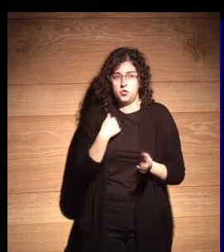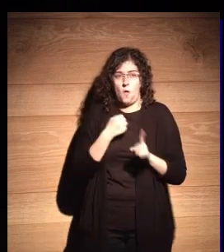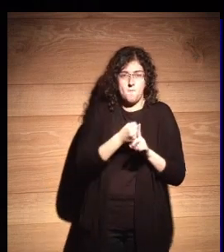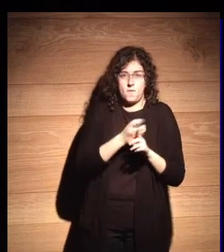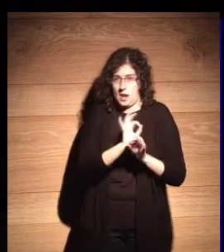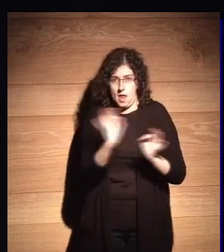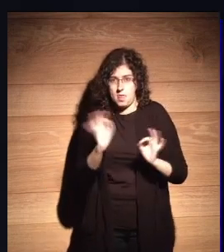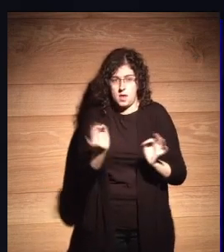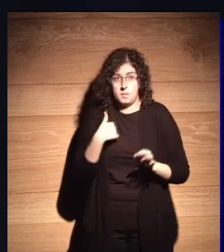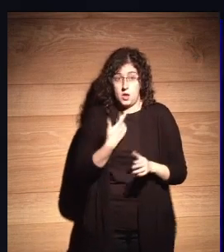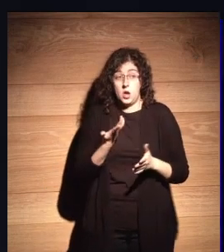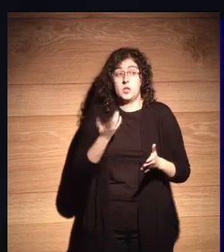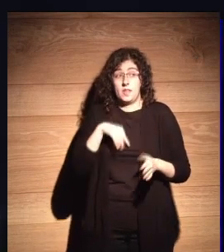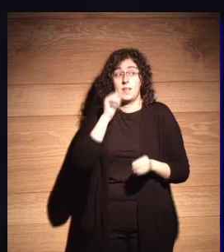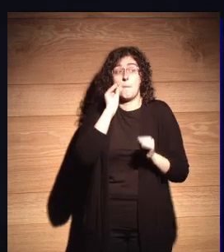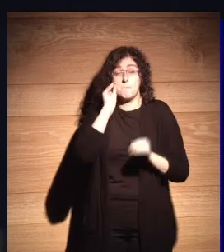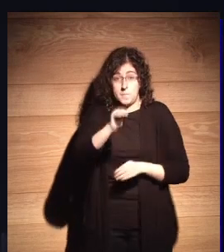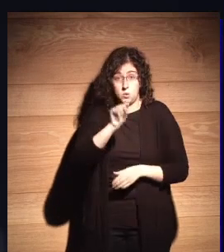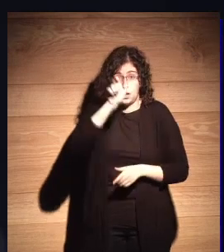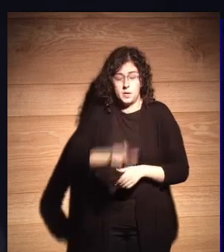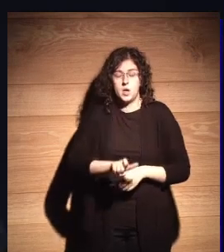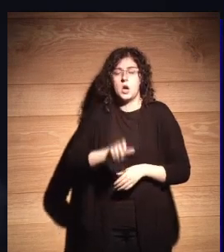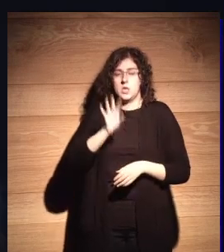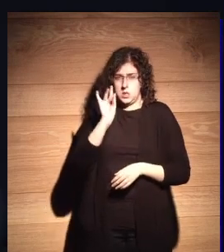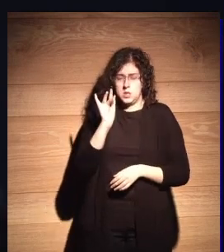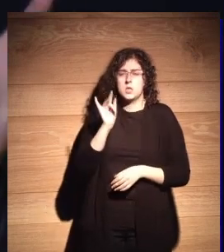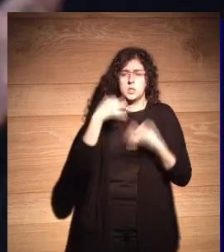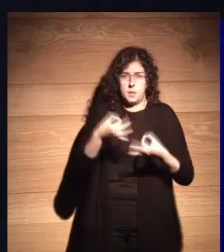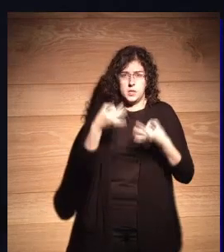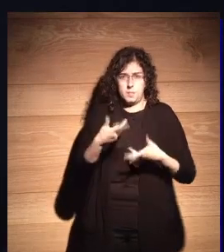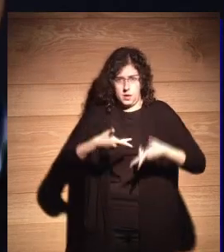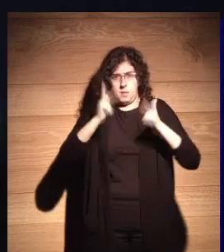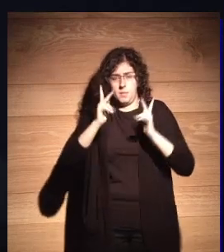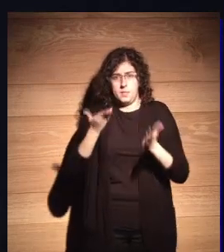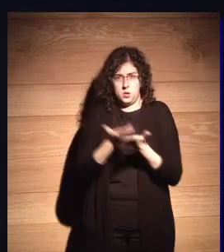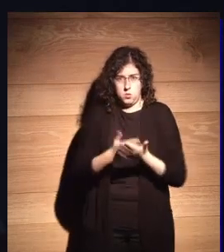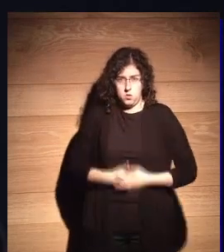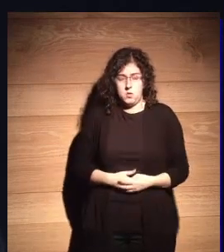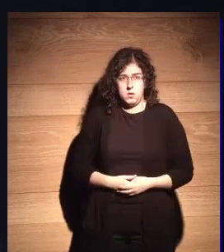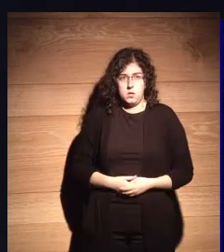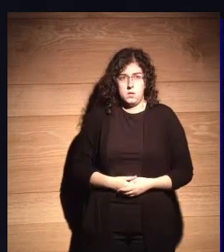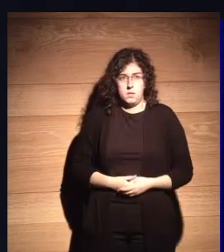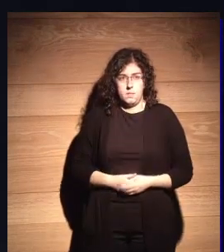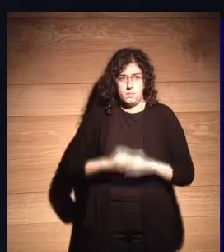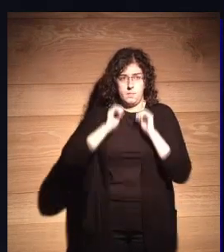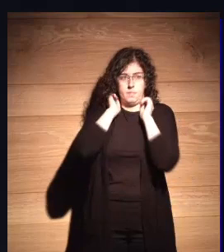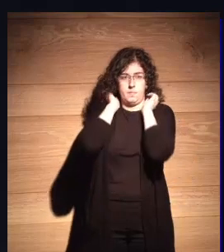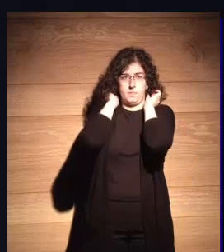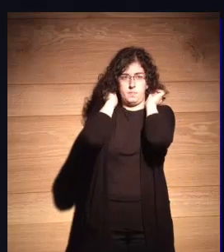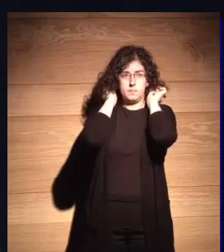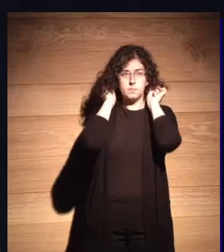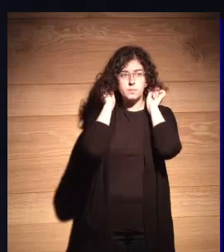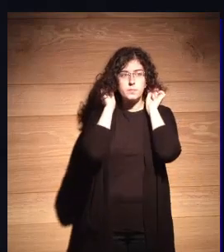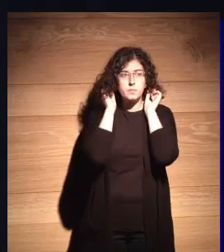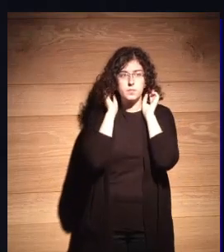the time. That's very important. Now, in this case, I didn't, because it would be, well, I thought it was another picture. But